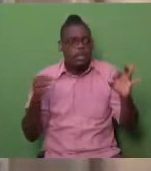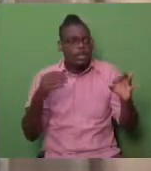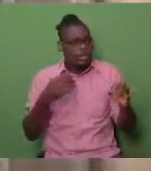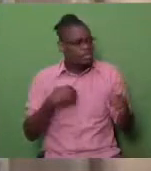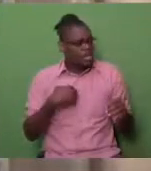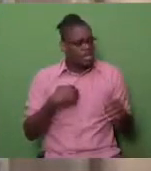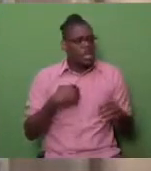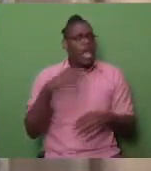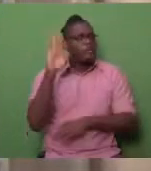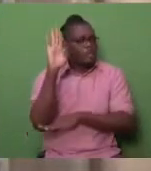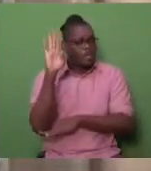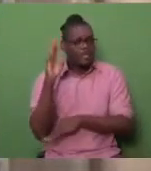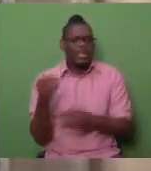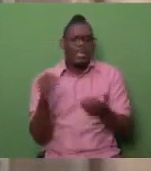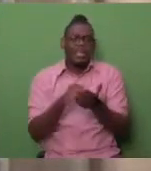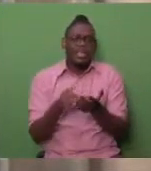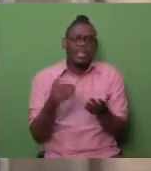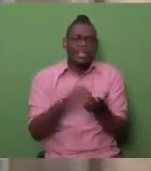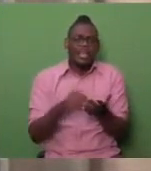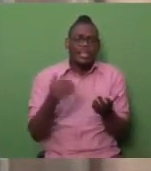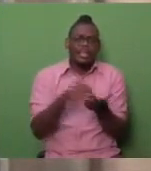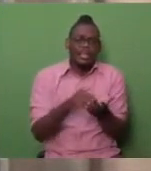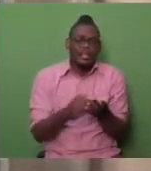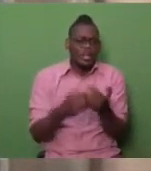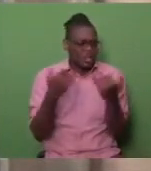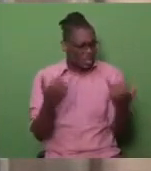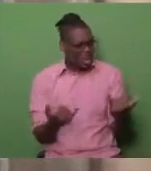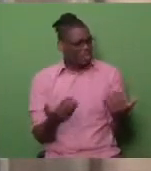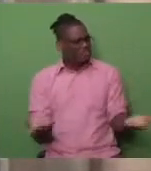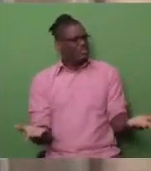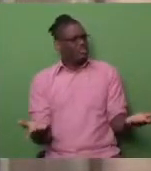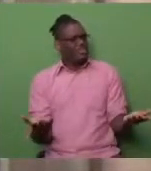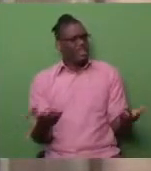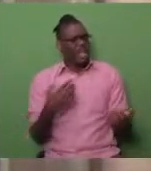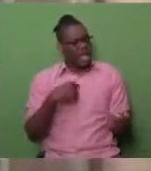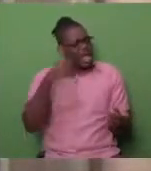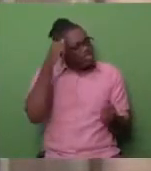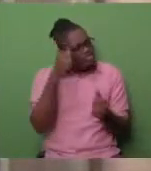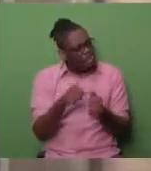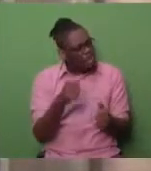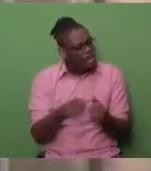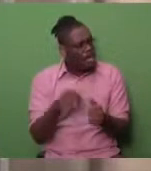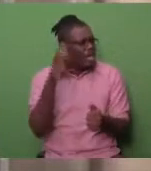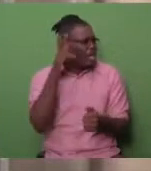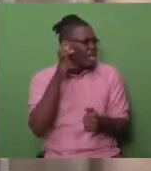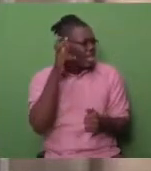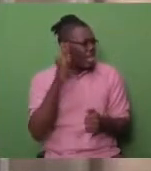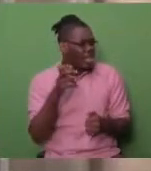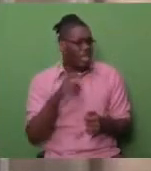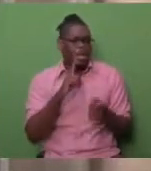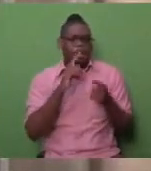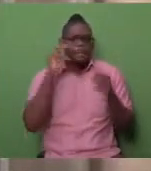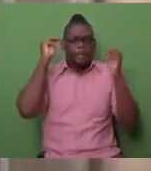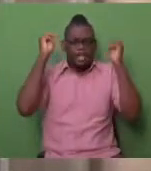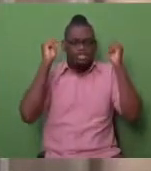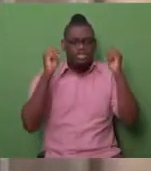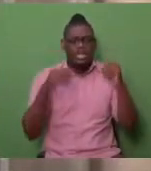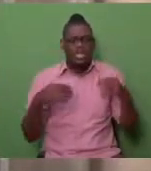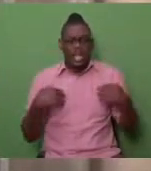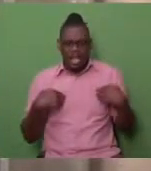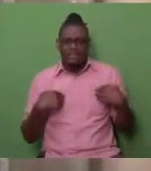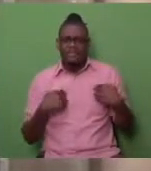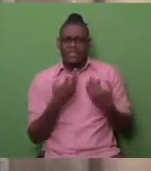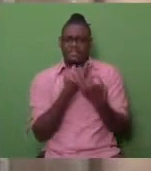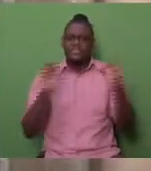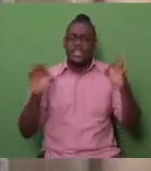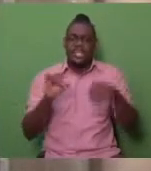remember hearing the minister in a previous incarnation budget statement talking about free Wi-Fi in buses. Which bus has a free Wi-Fi